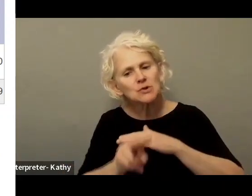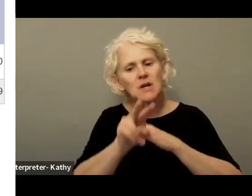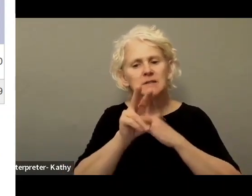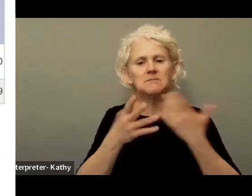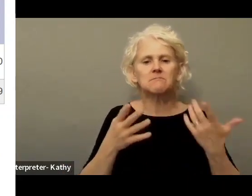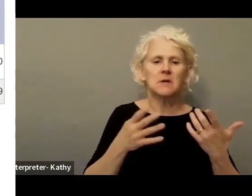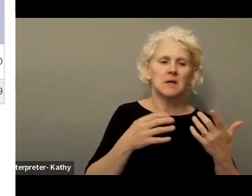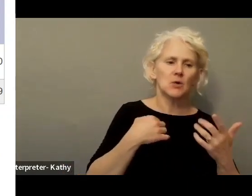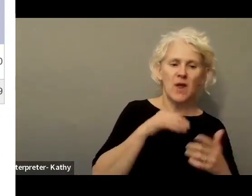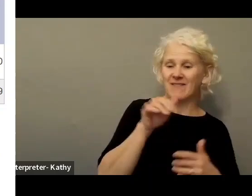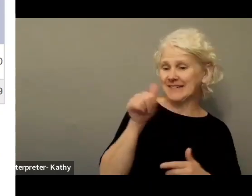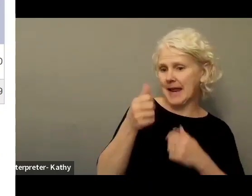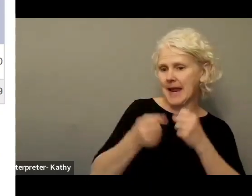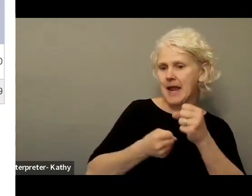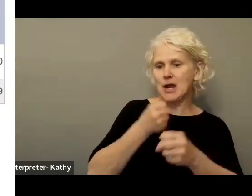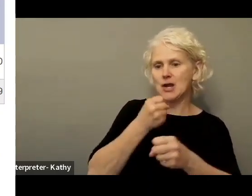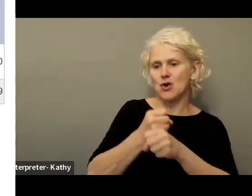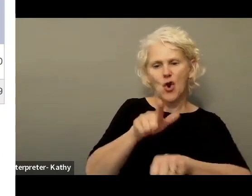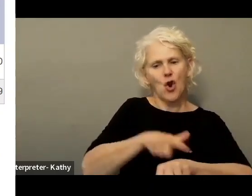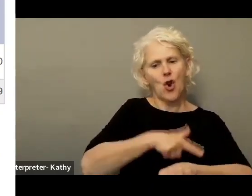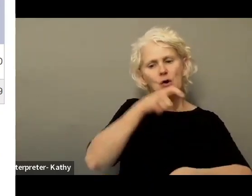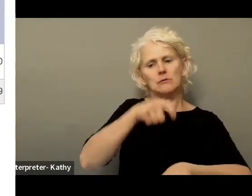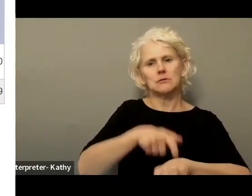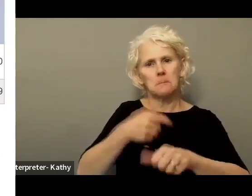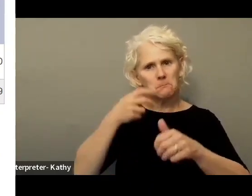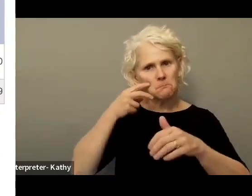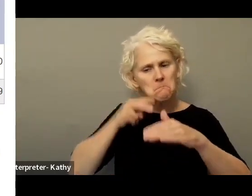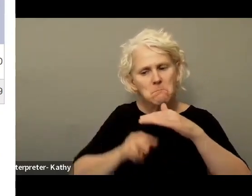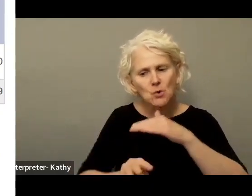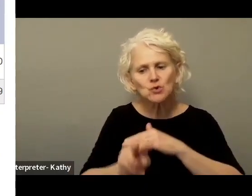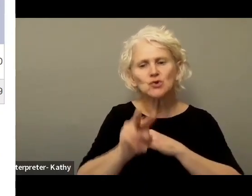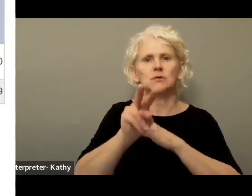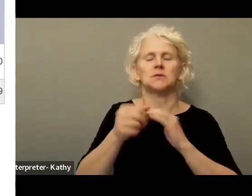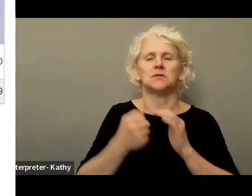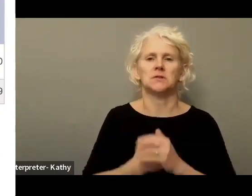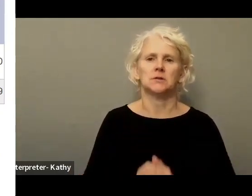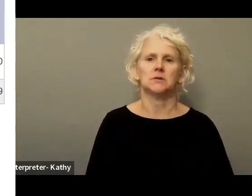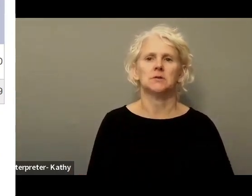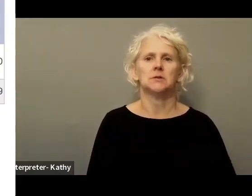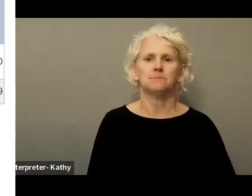occupations, 10-year projections. We call them long-term projections, right?